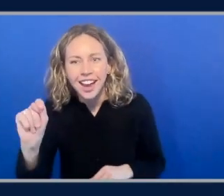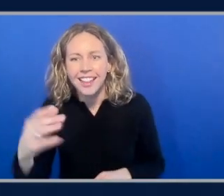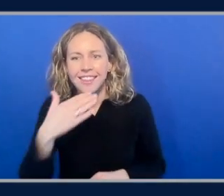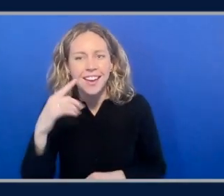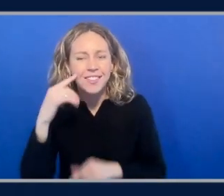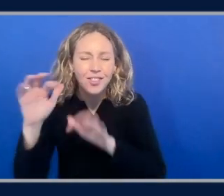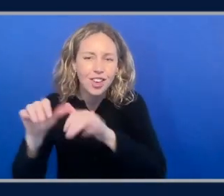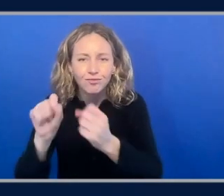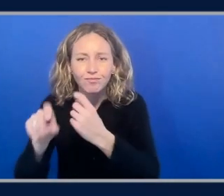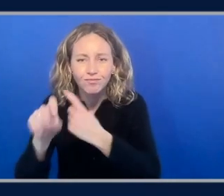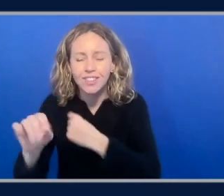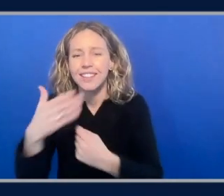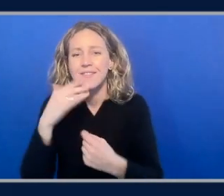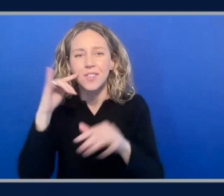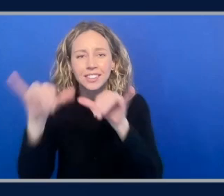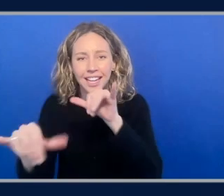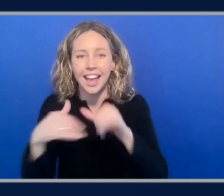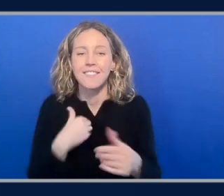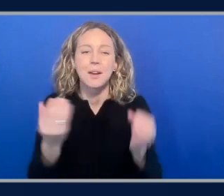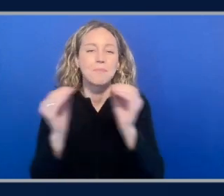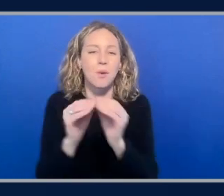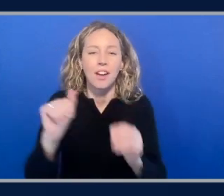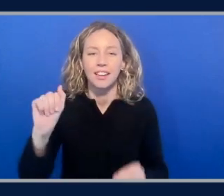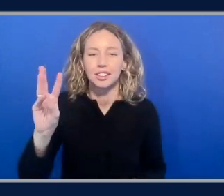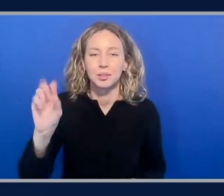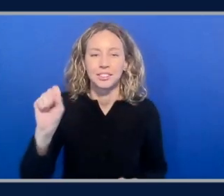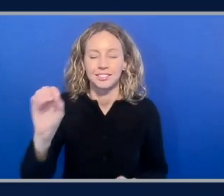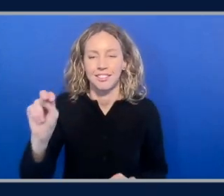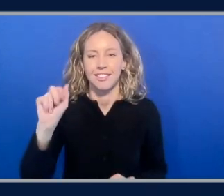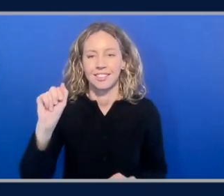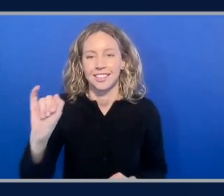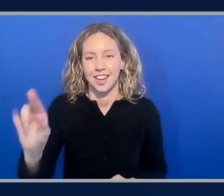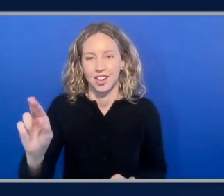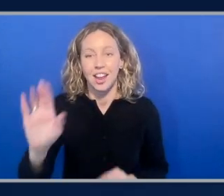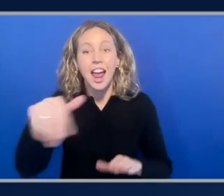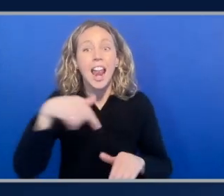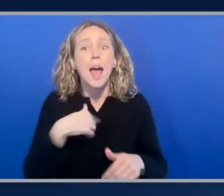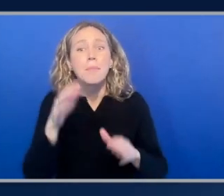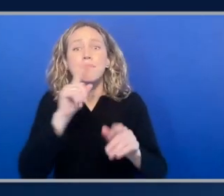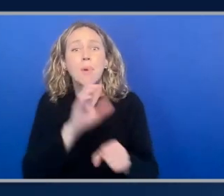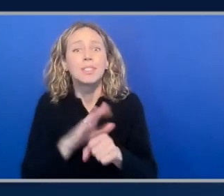Stick around. We've got more AWS on air after this. And I promise I'll introduce you next time.